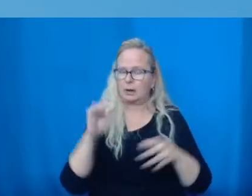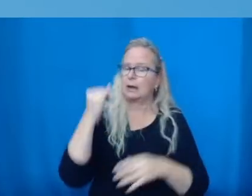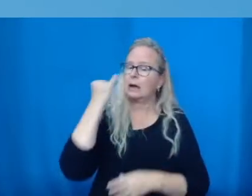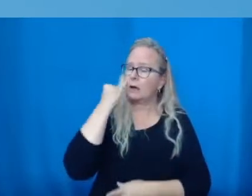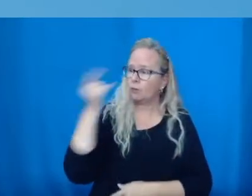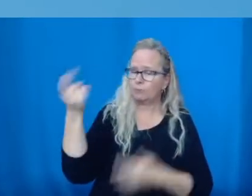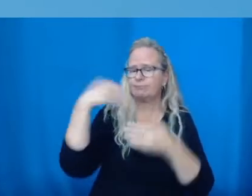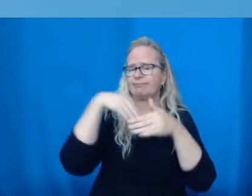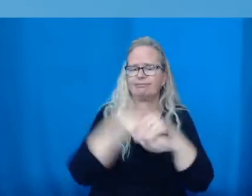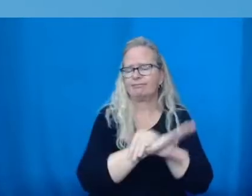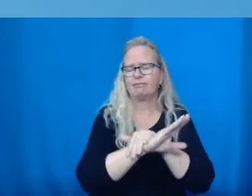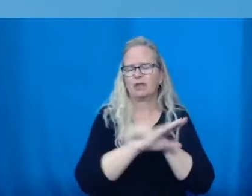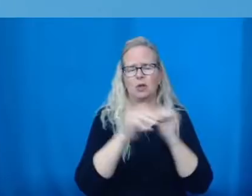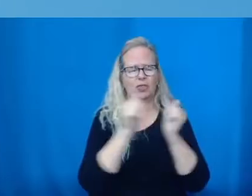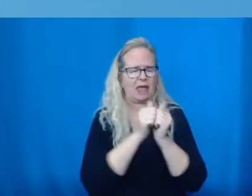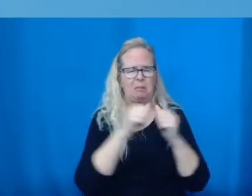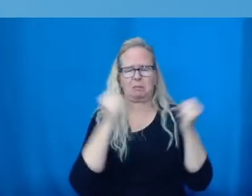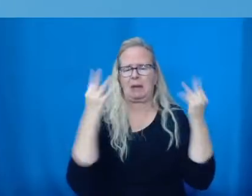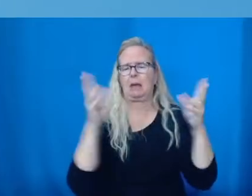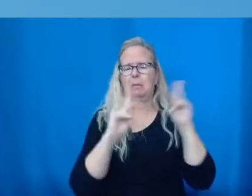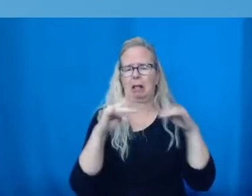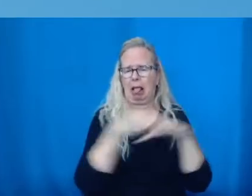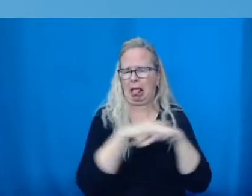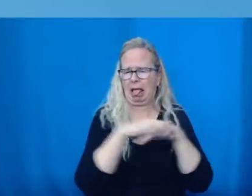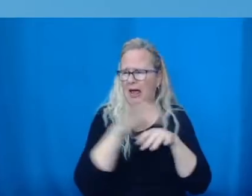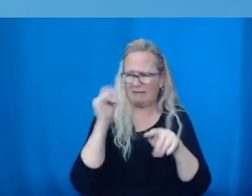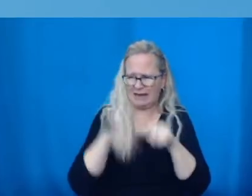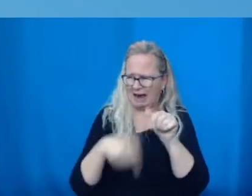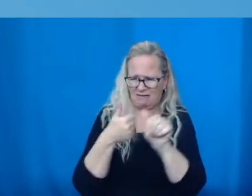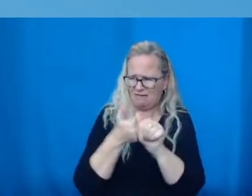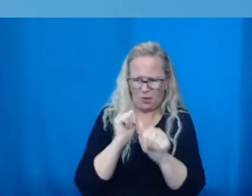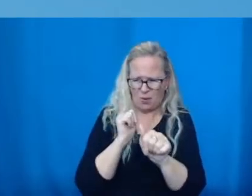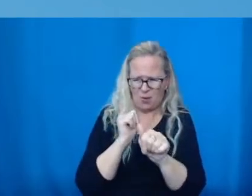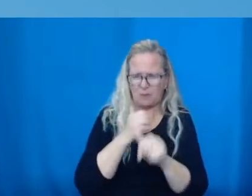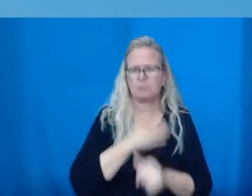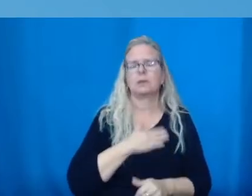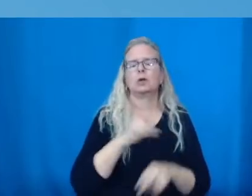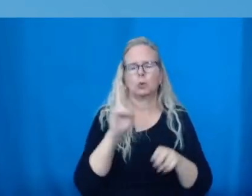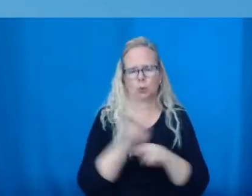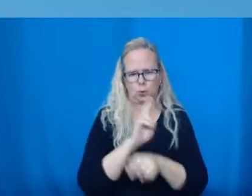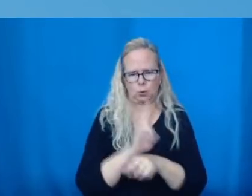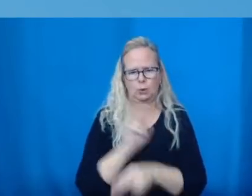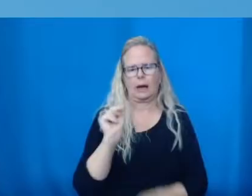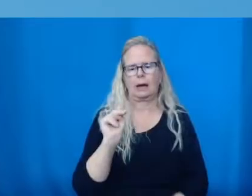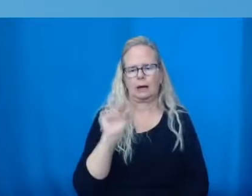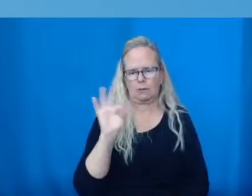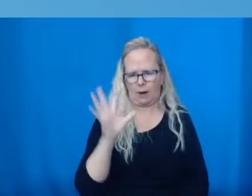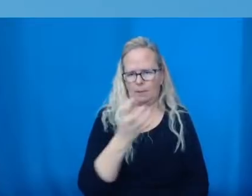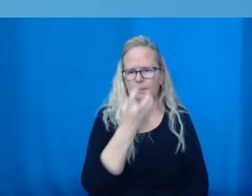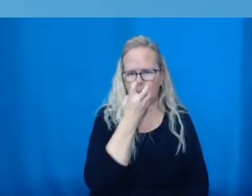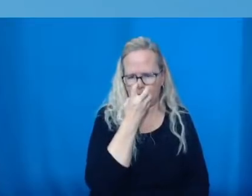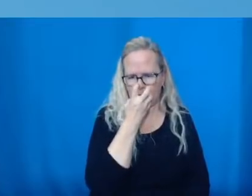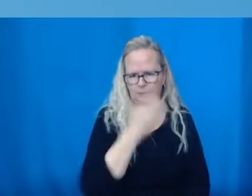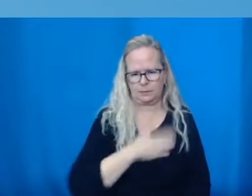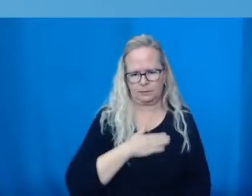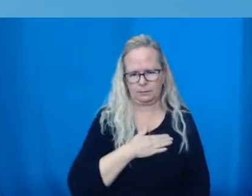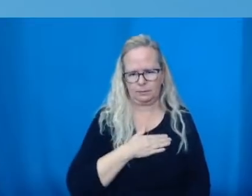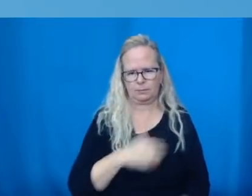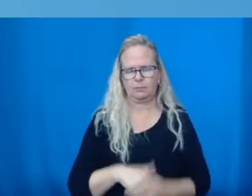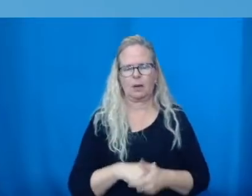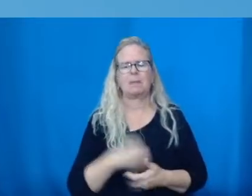this is probably something you should be wearing. But if I usually just go outside and walk around, this is